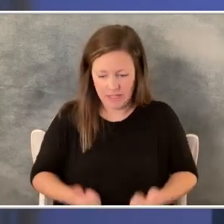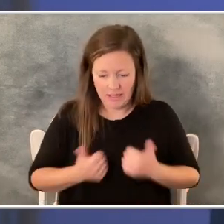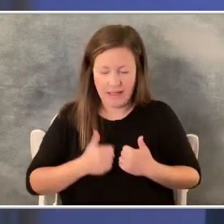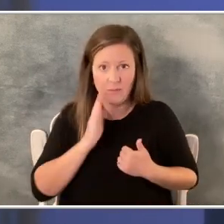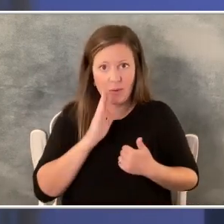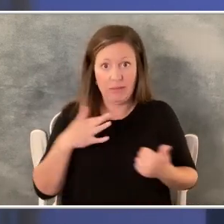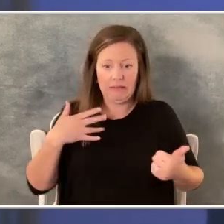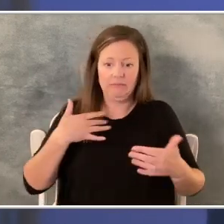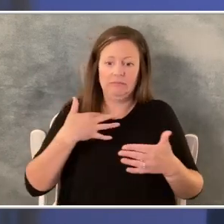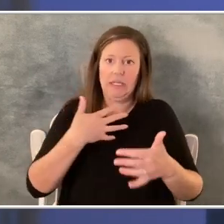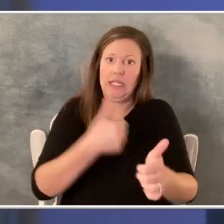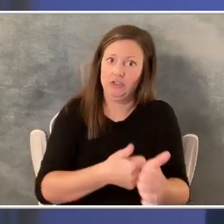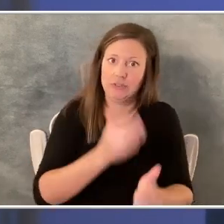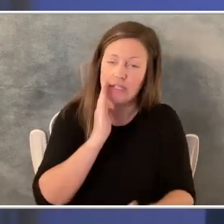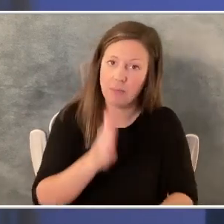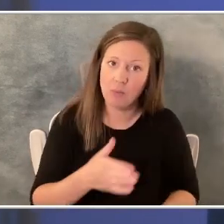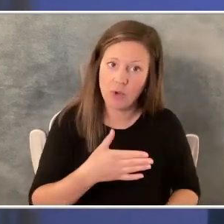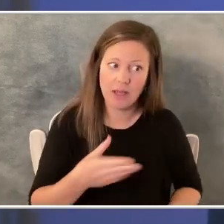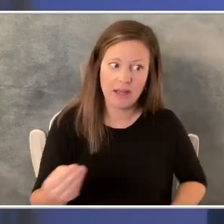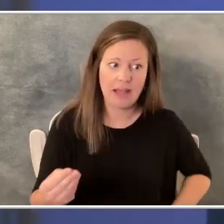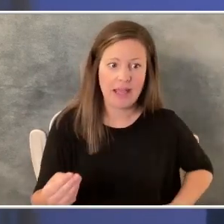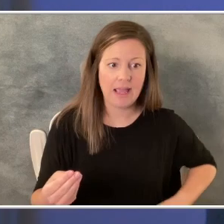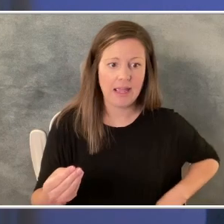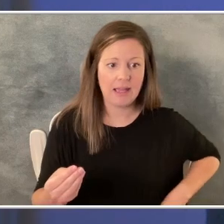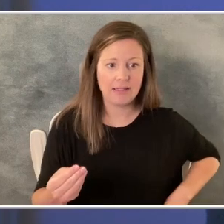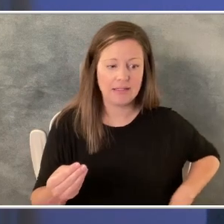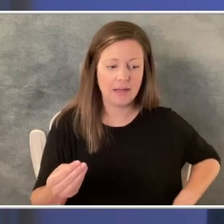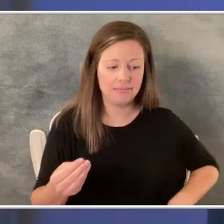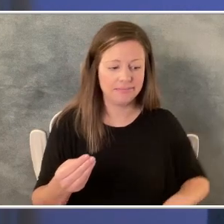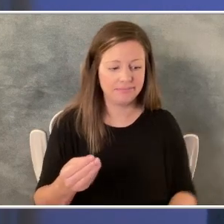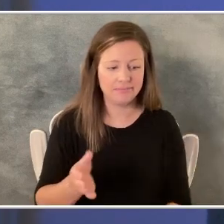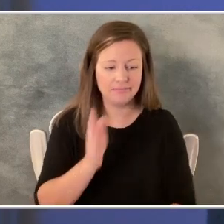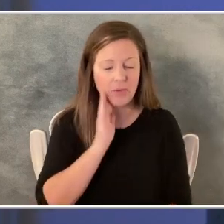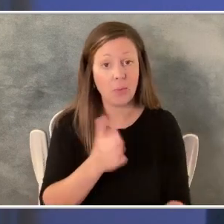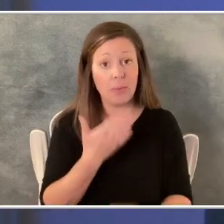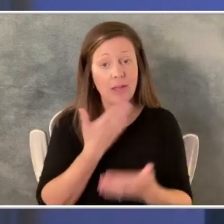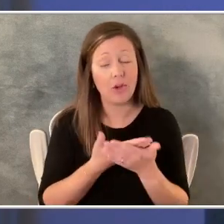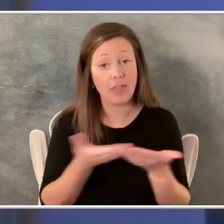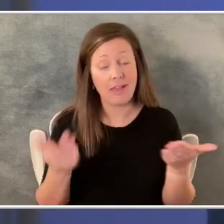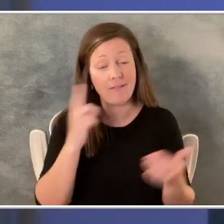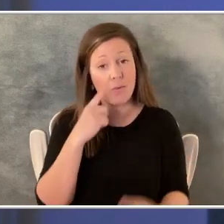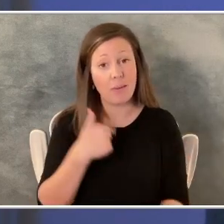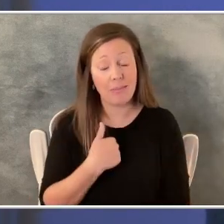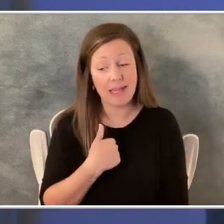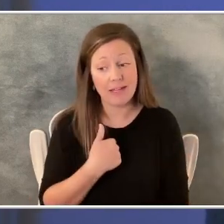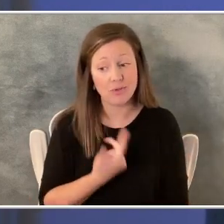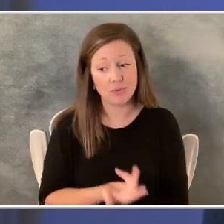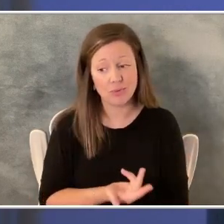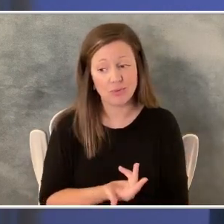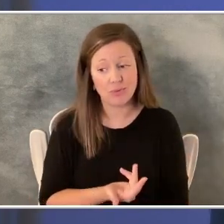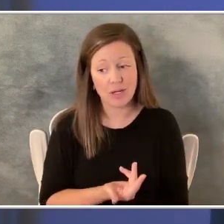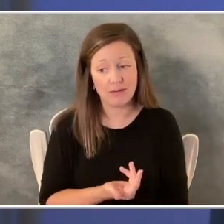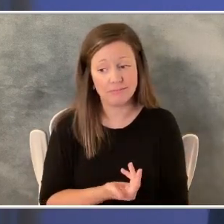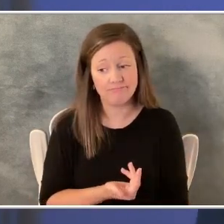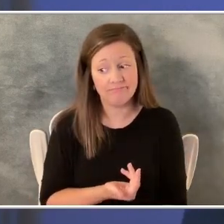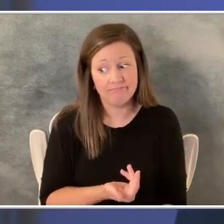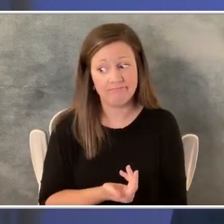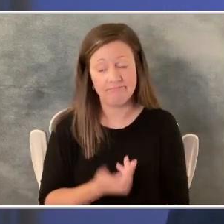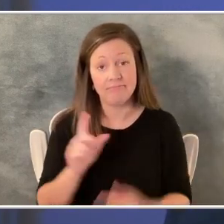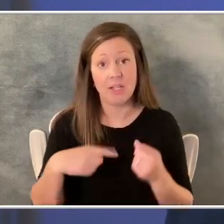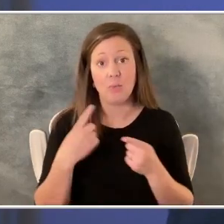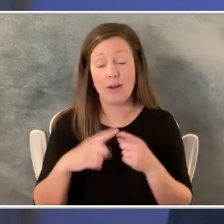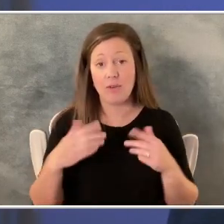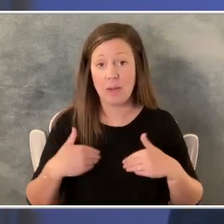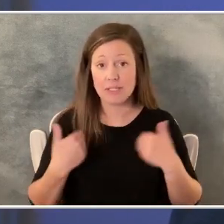that it would be a good thing for me to. When I was younger, if